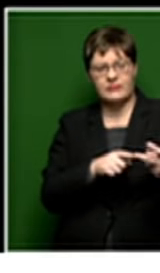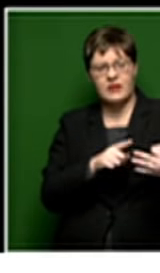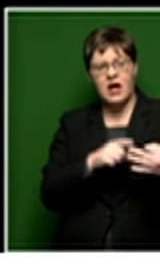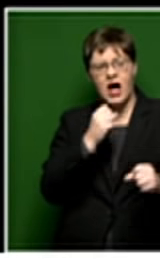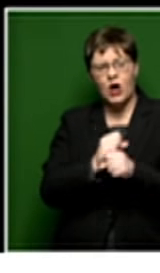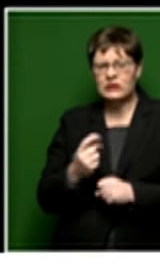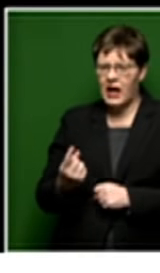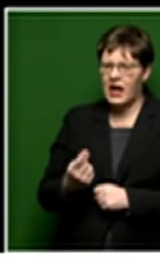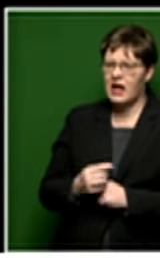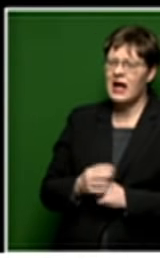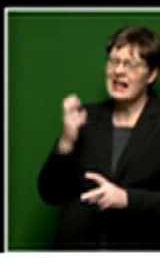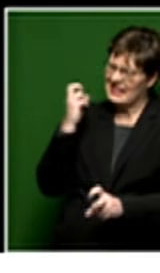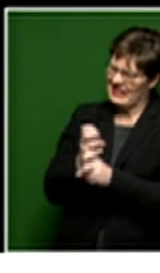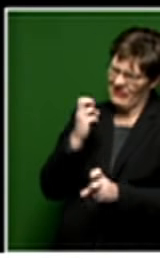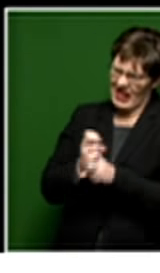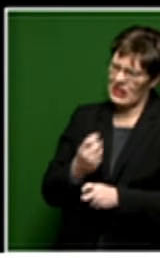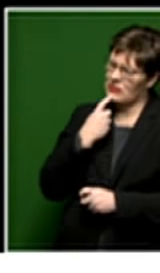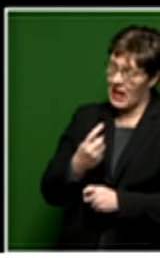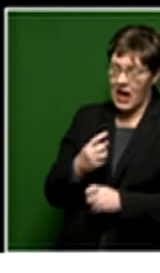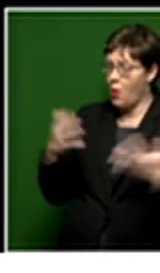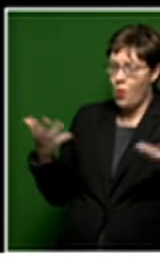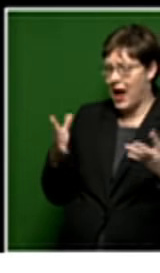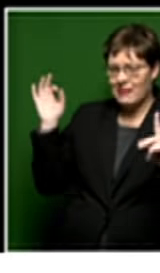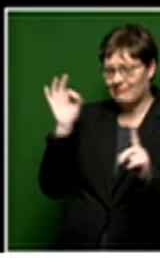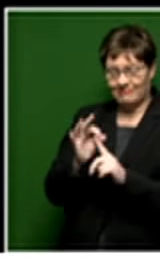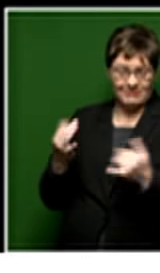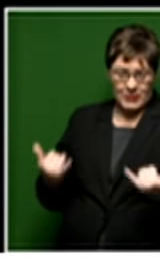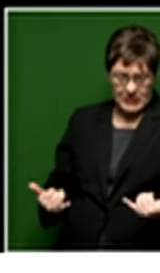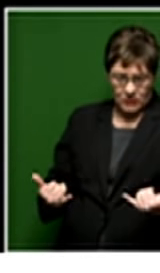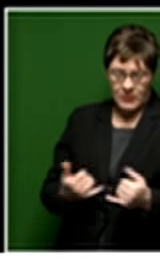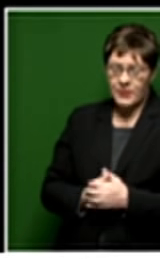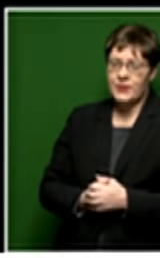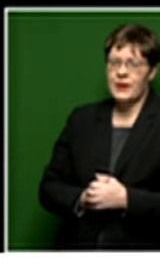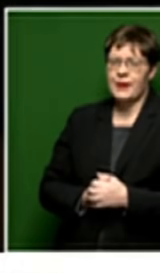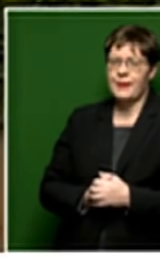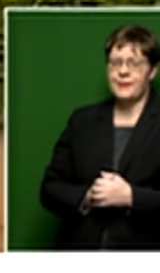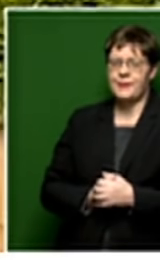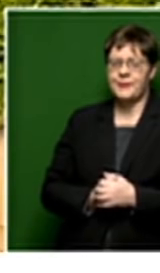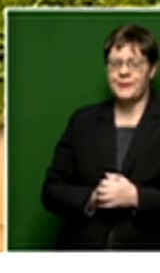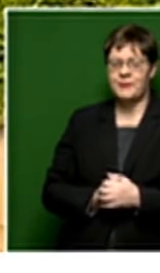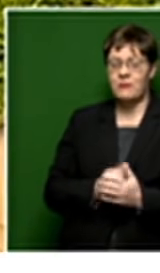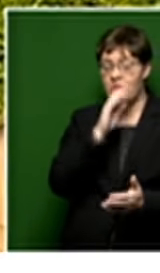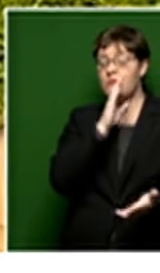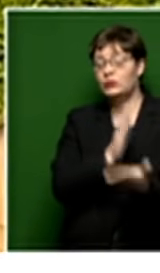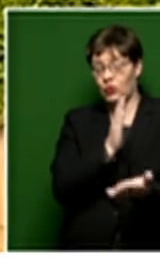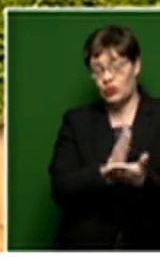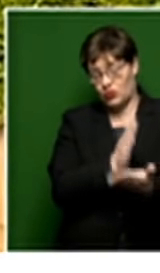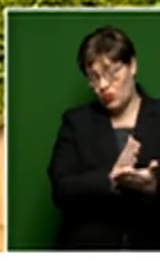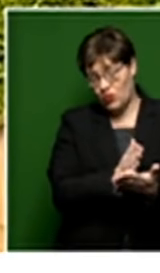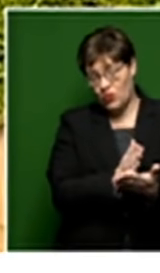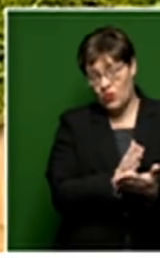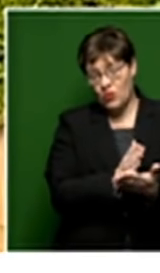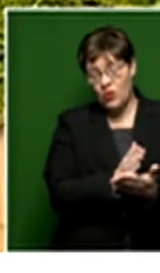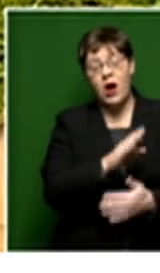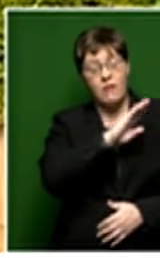in Gauteng, it would be difficult for me to say where we are at the present moment. But let me assure people that